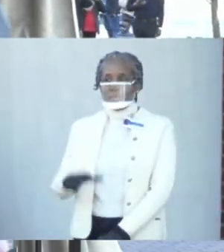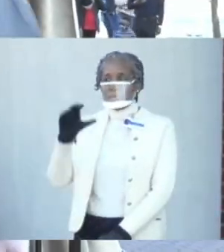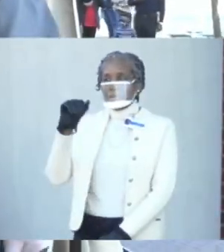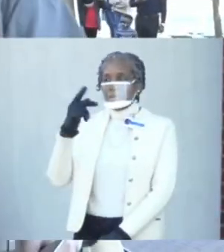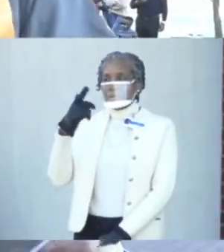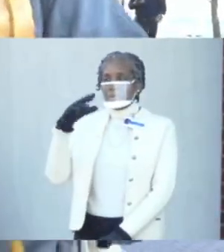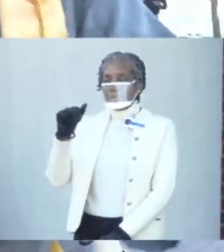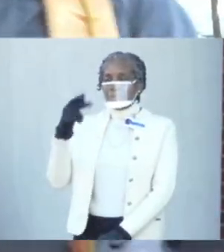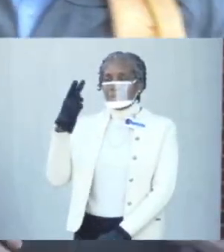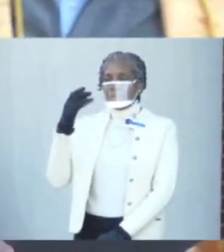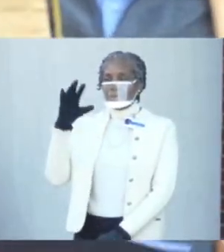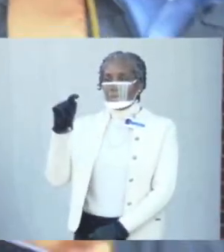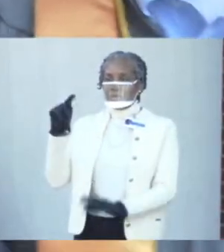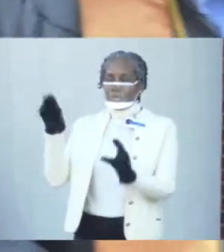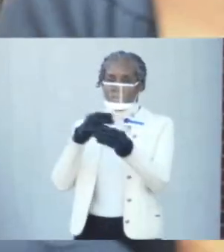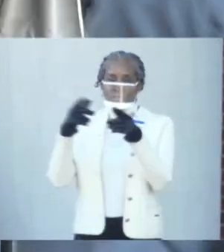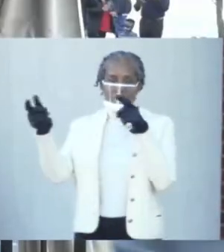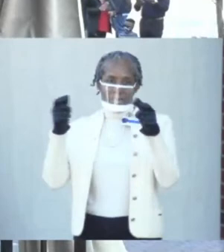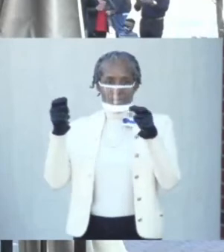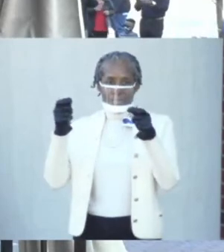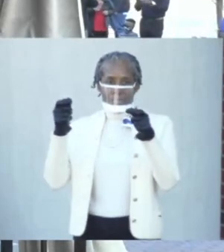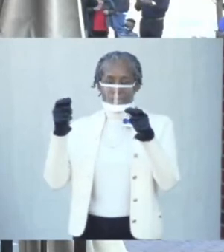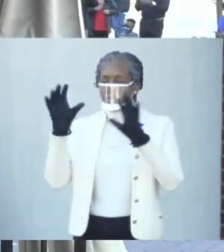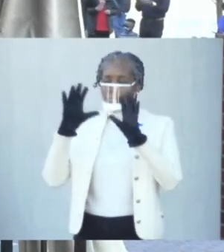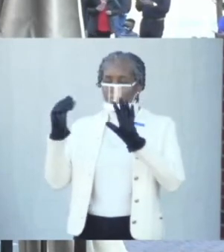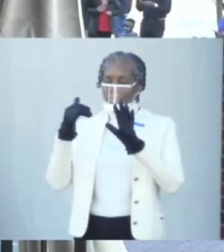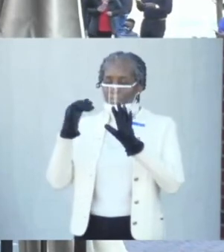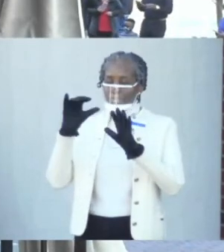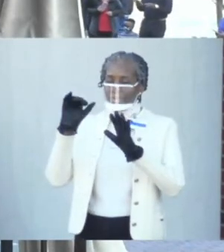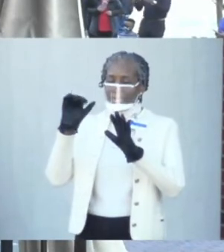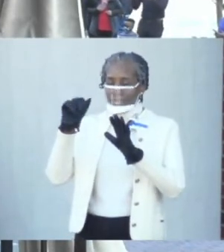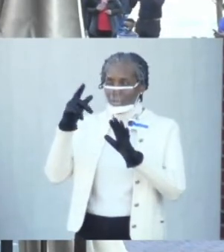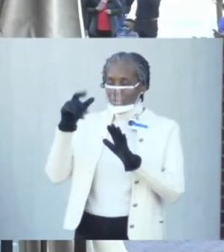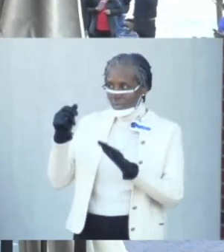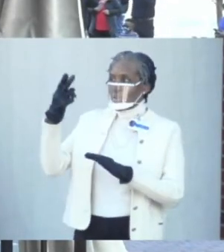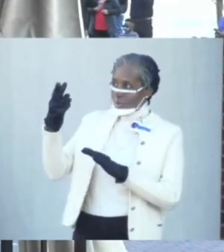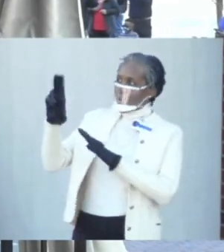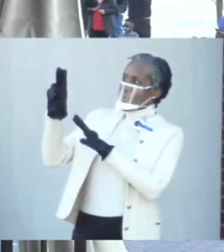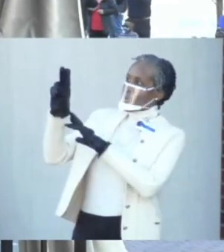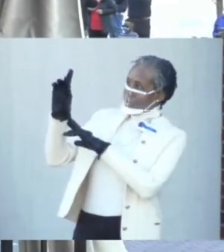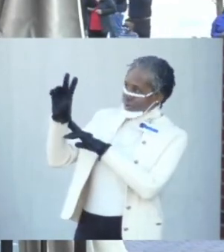Angela Hart, Office Administration. Angela Hurt.